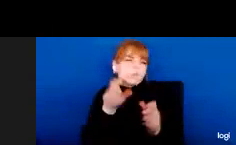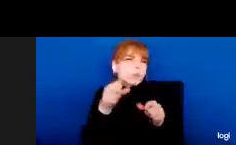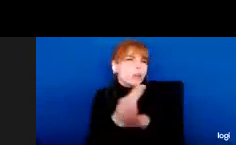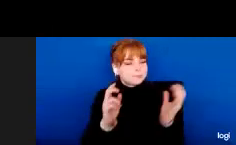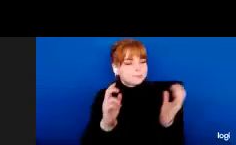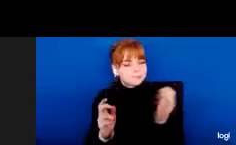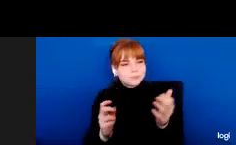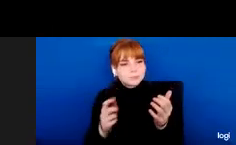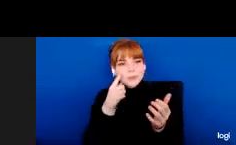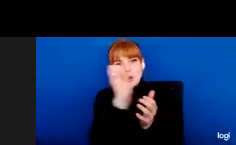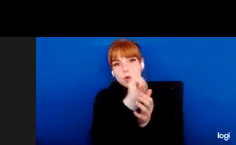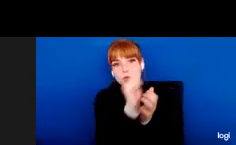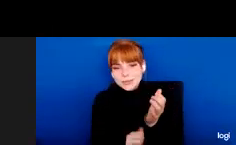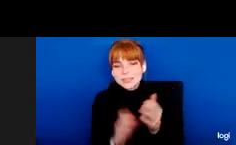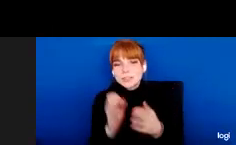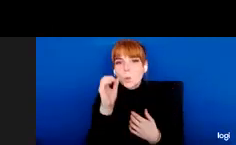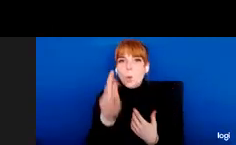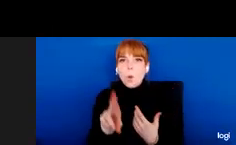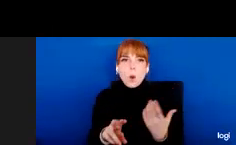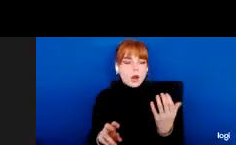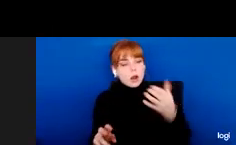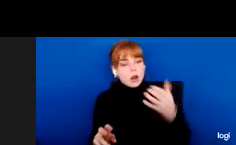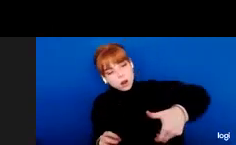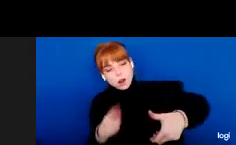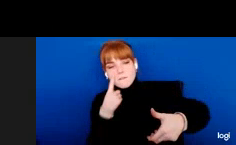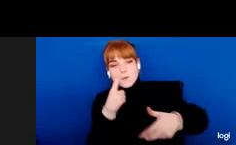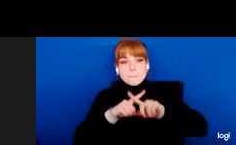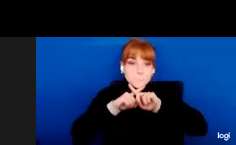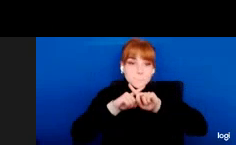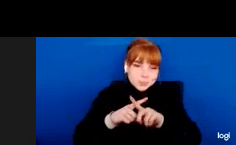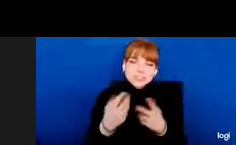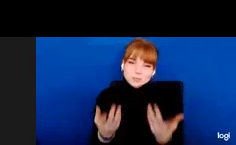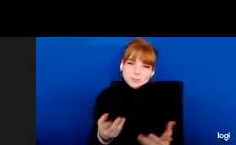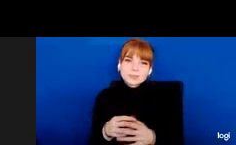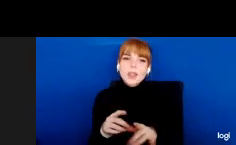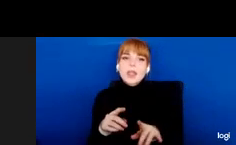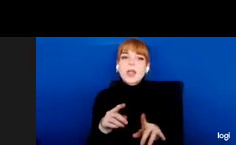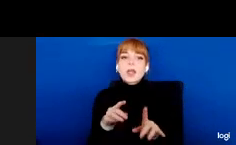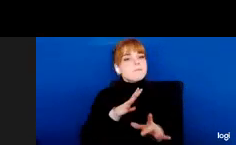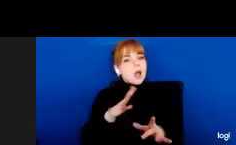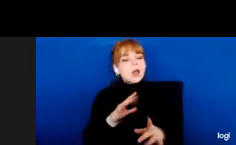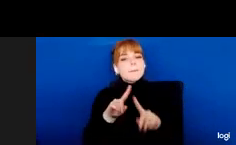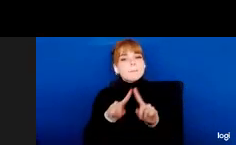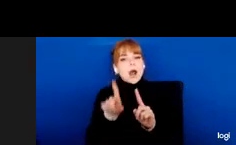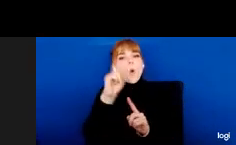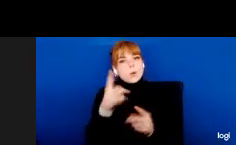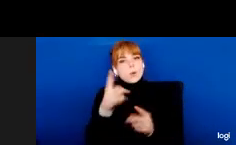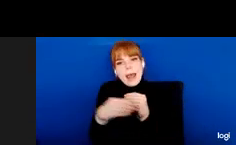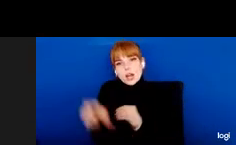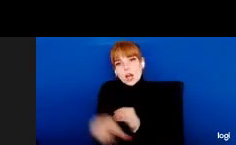long as there's also a mute button to do that as well. Just don't rely on that device motion.